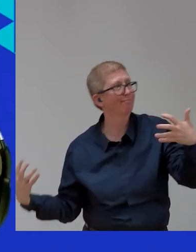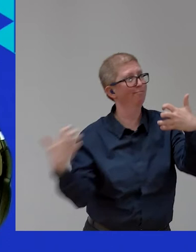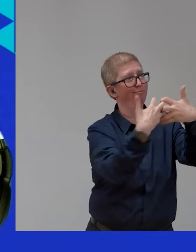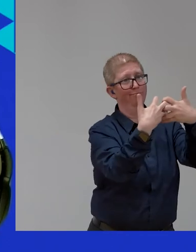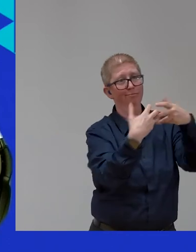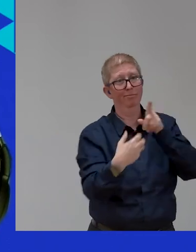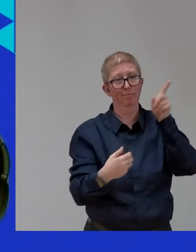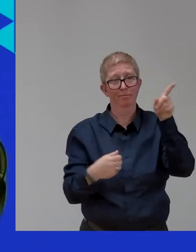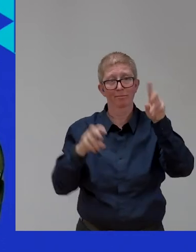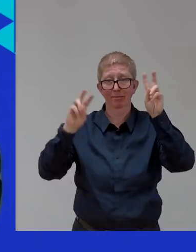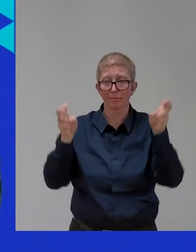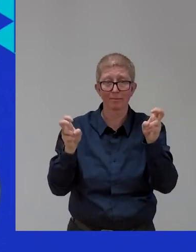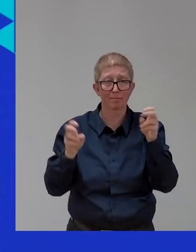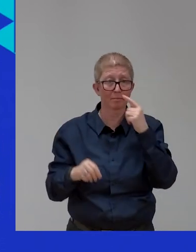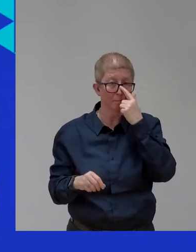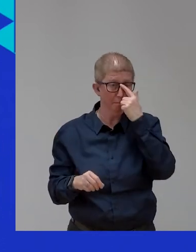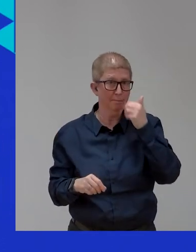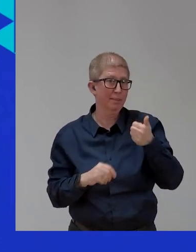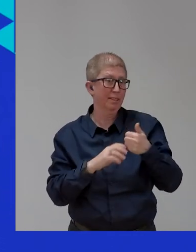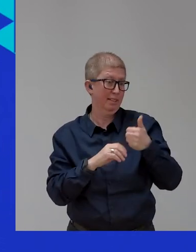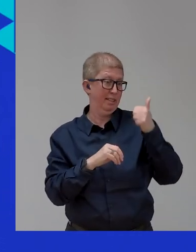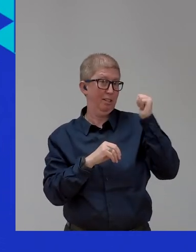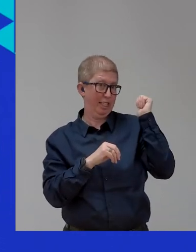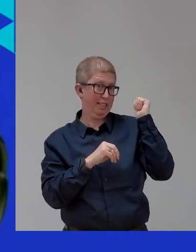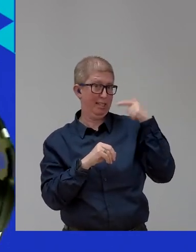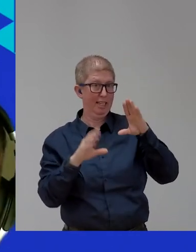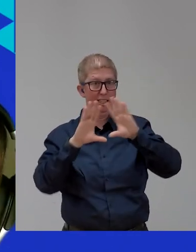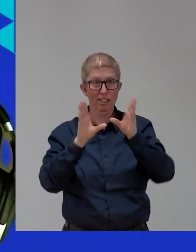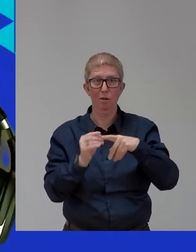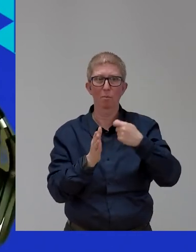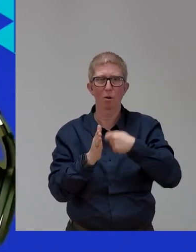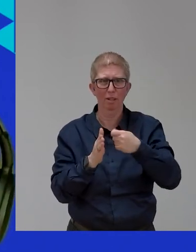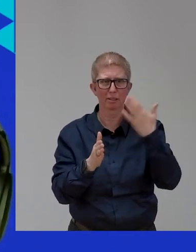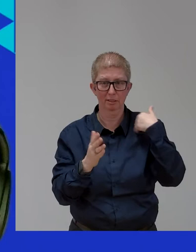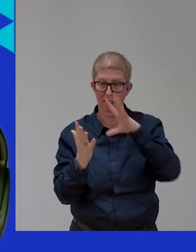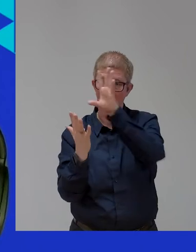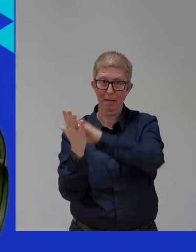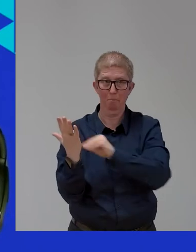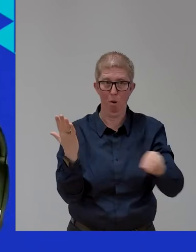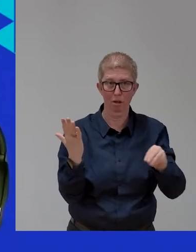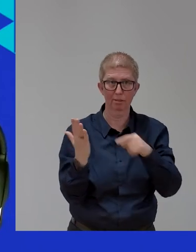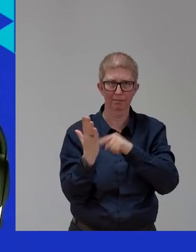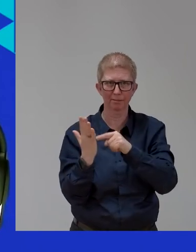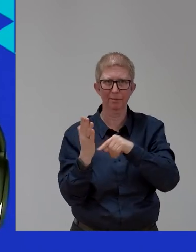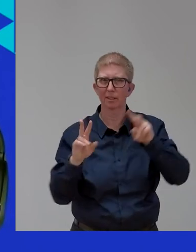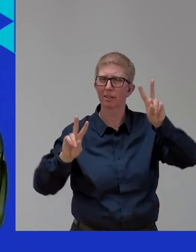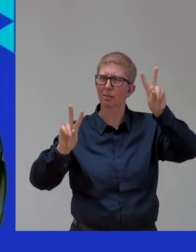published a report on the digital economy, which is obviously even more important during